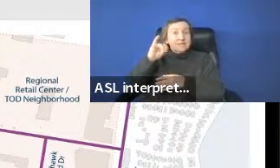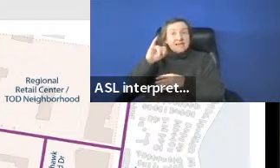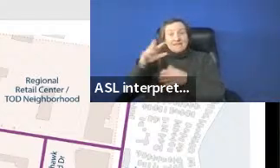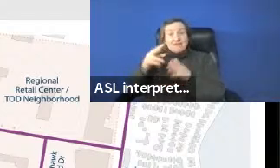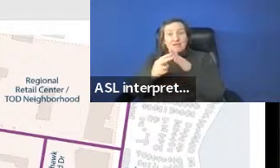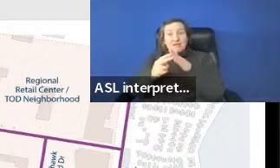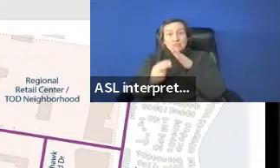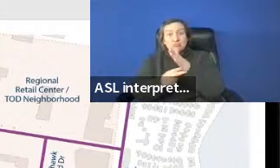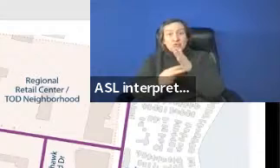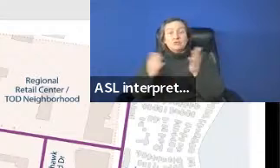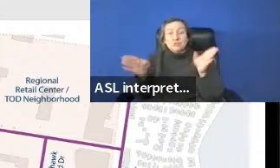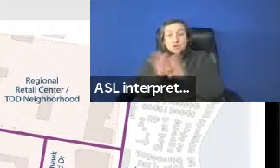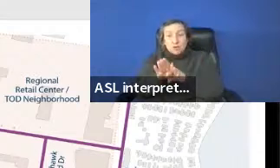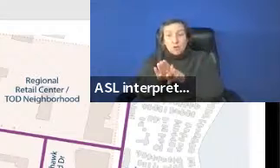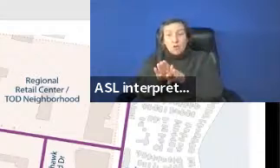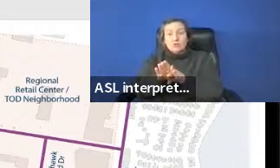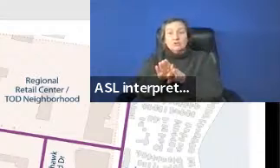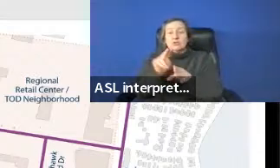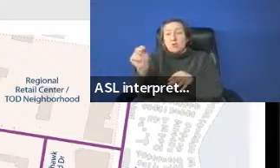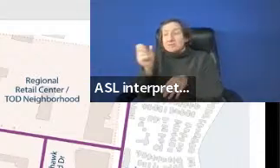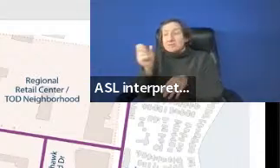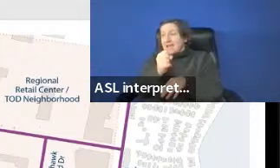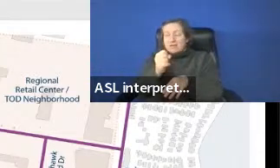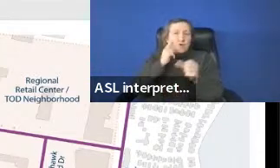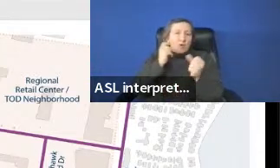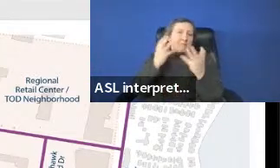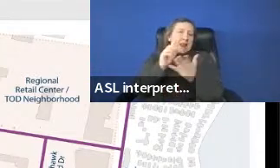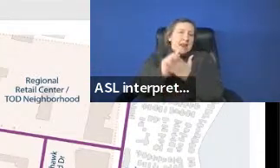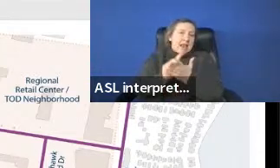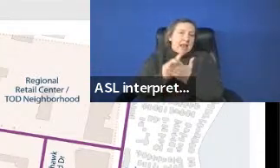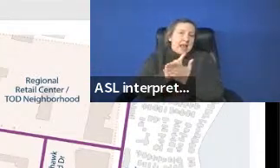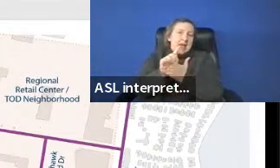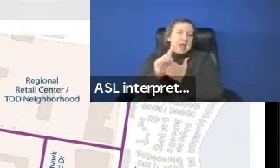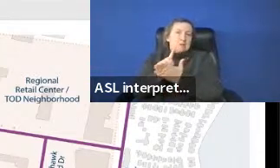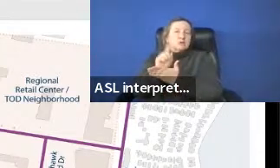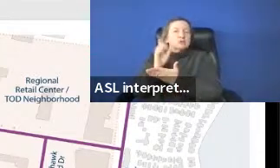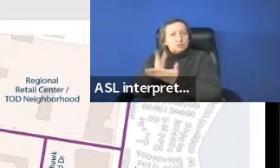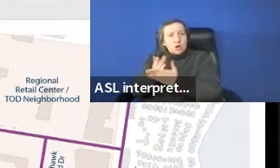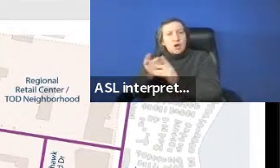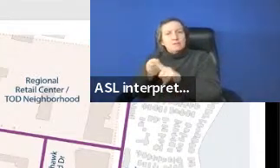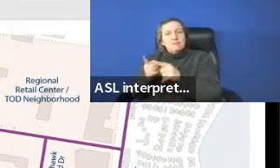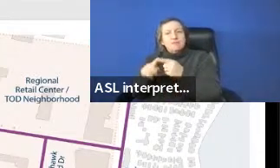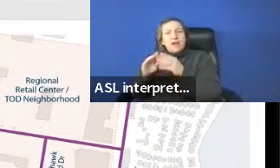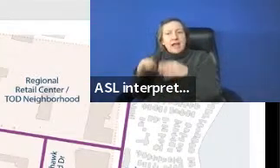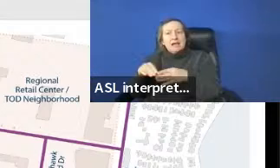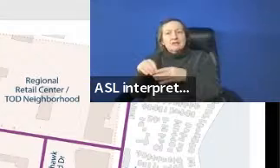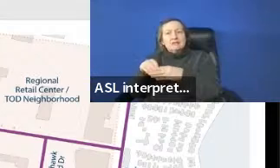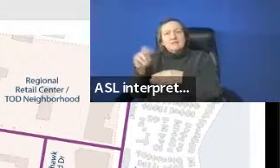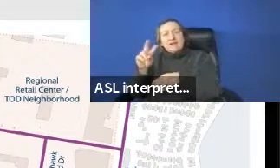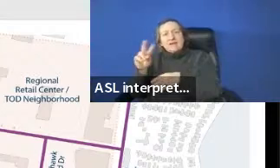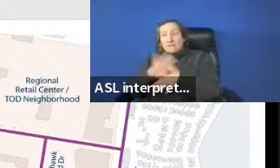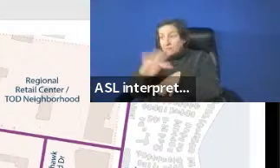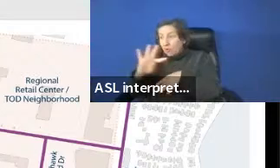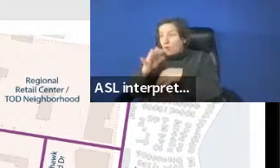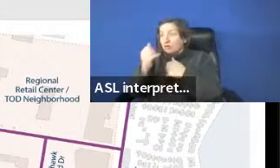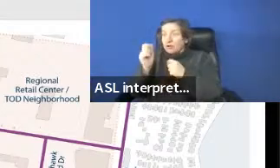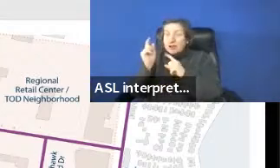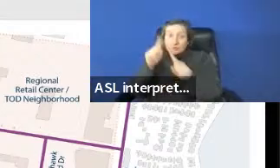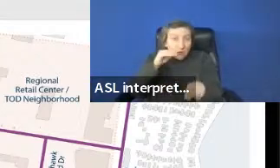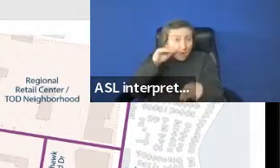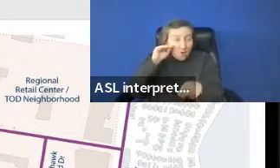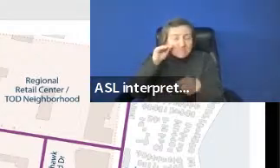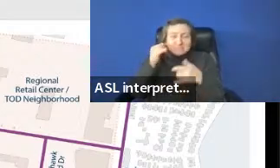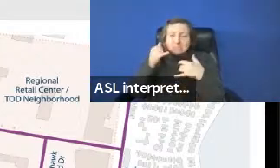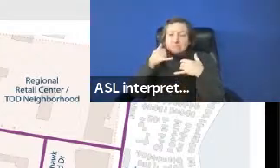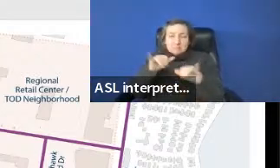in both directions for many hours. We stopped at a friend's home in Vancouver, and at 4 o'clock we tried to head home again, and it took